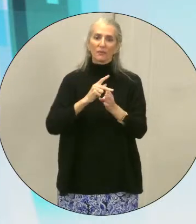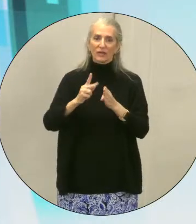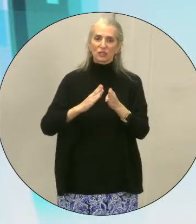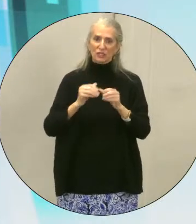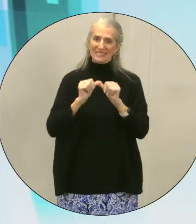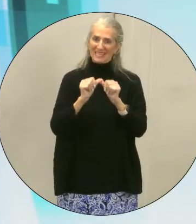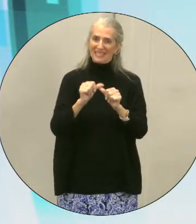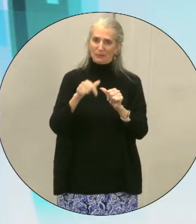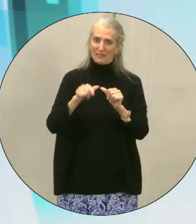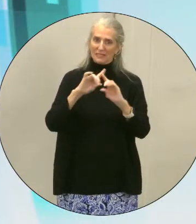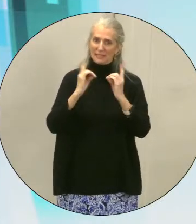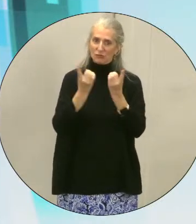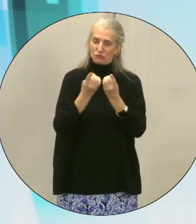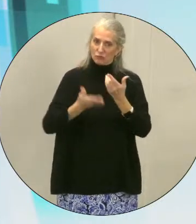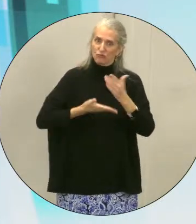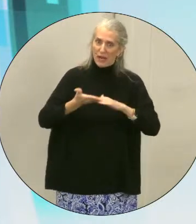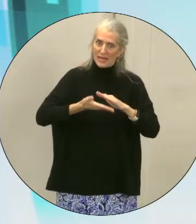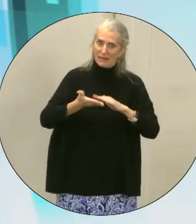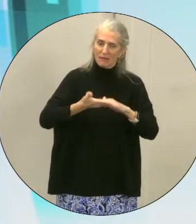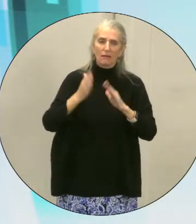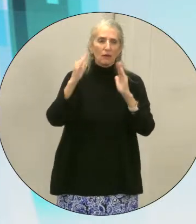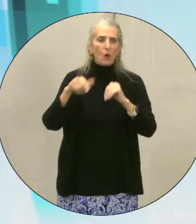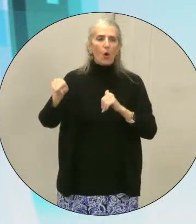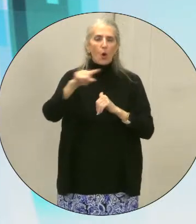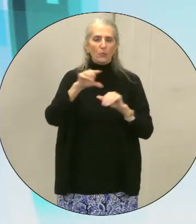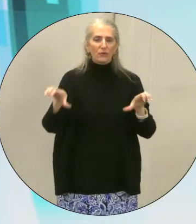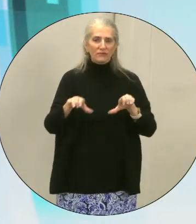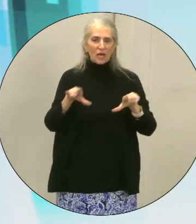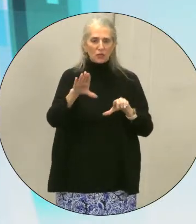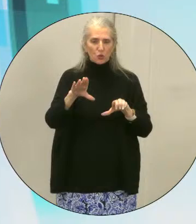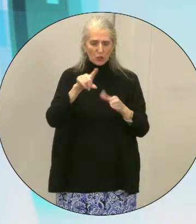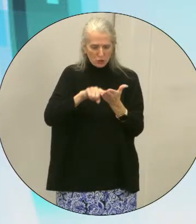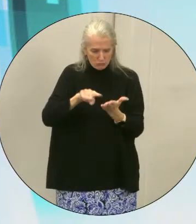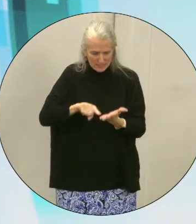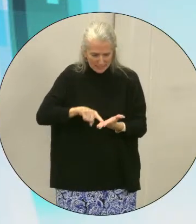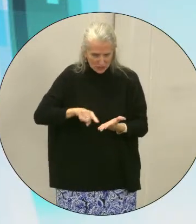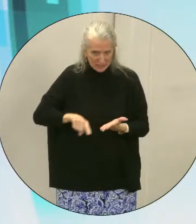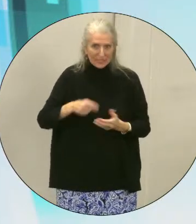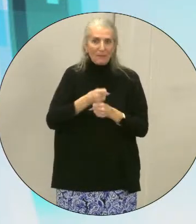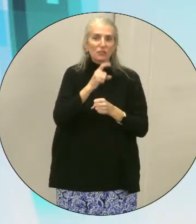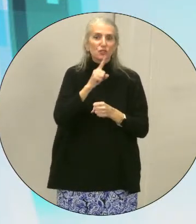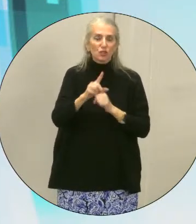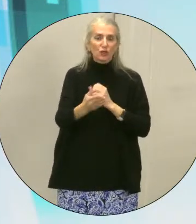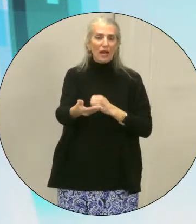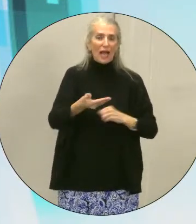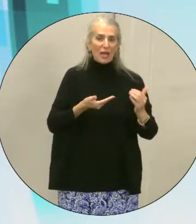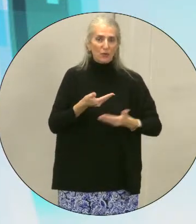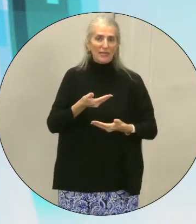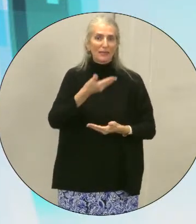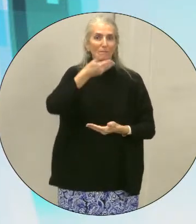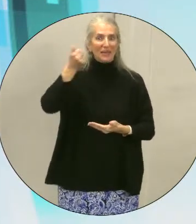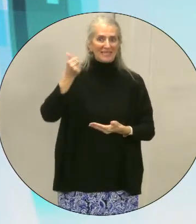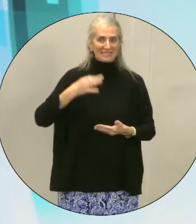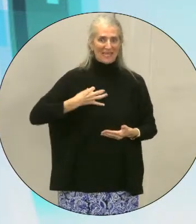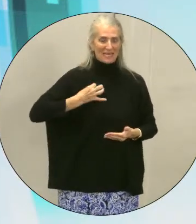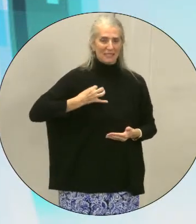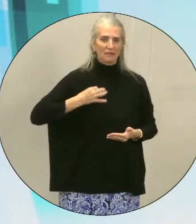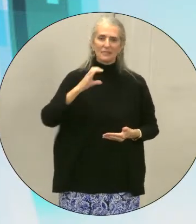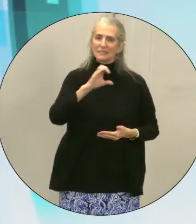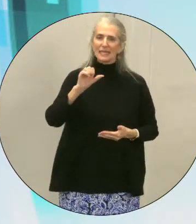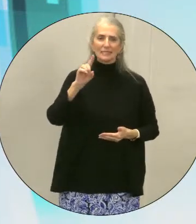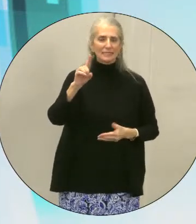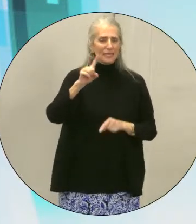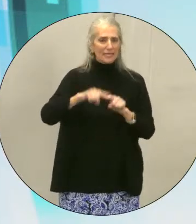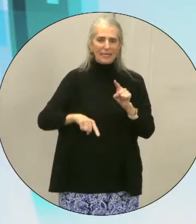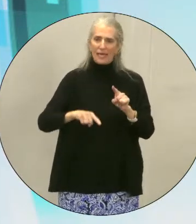I hope that you have done your due diligence and ensure that you are hiring the best candidate. CCSD cannot afford to make a hire that